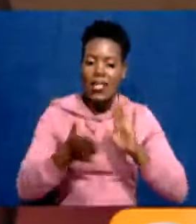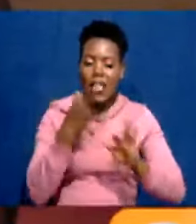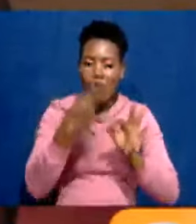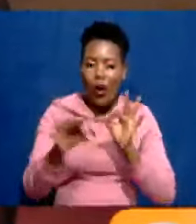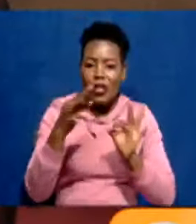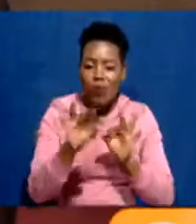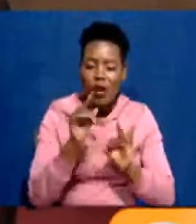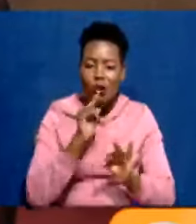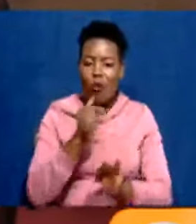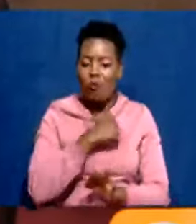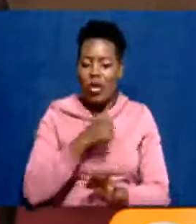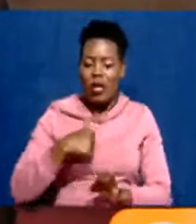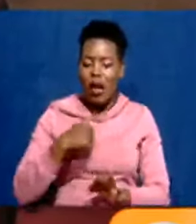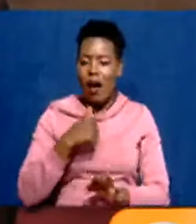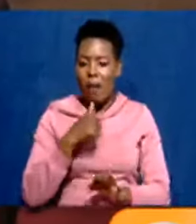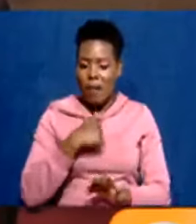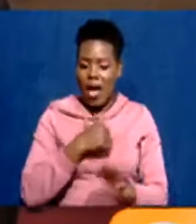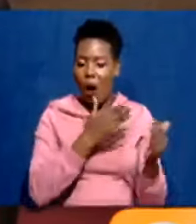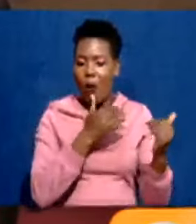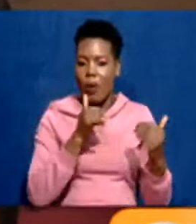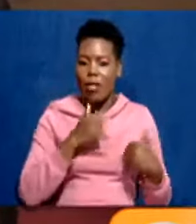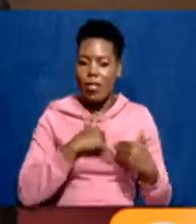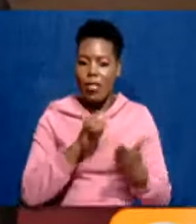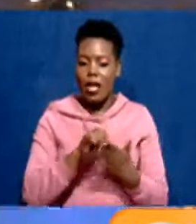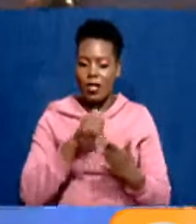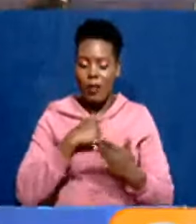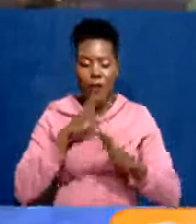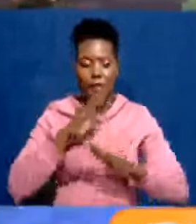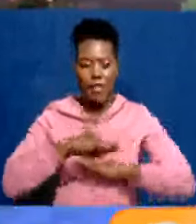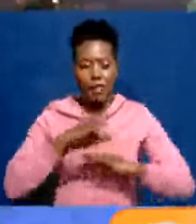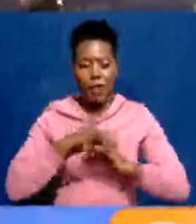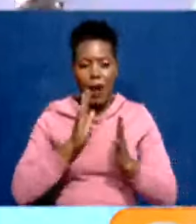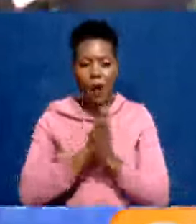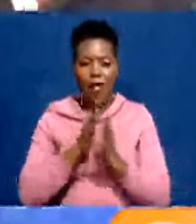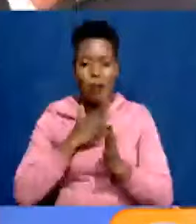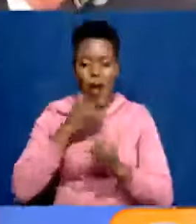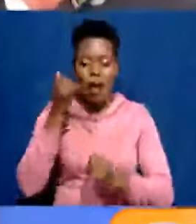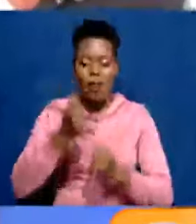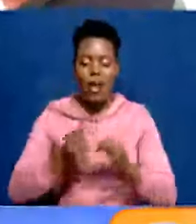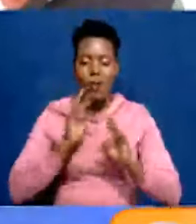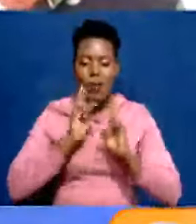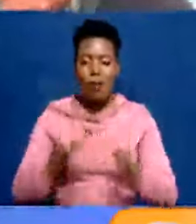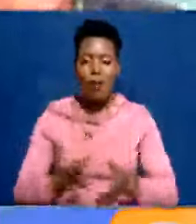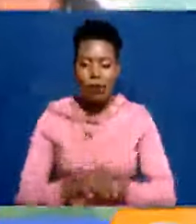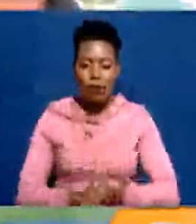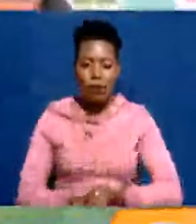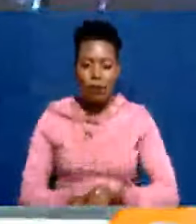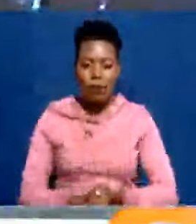I hope I will be satisfied with my results.